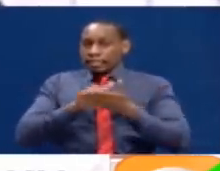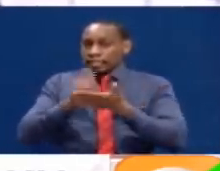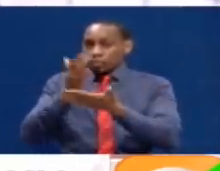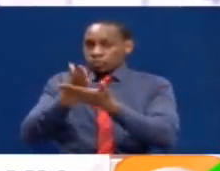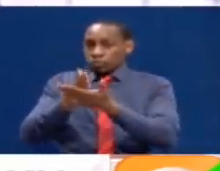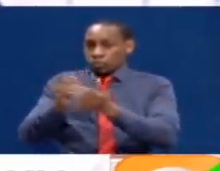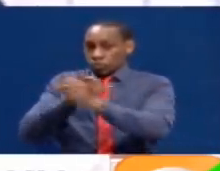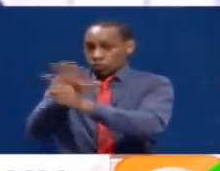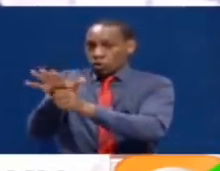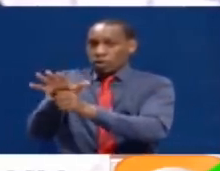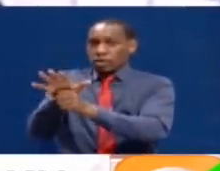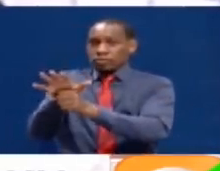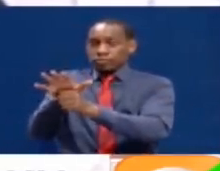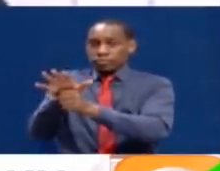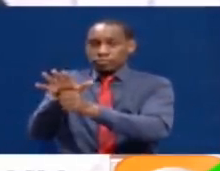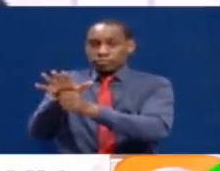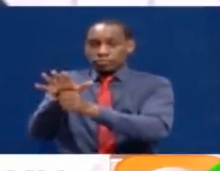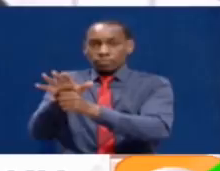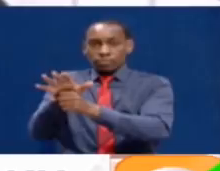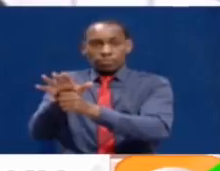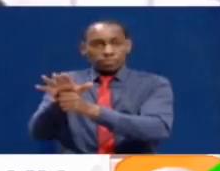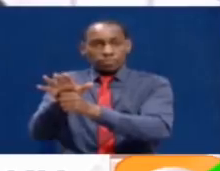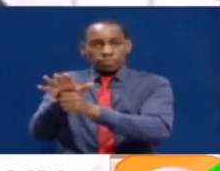that the COVID-19 has been